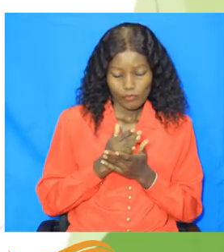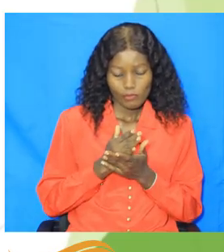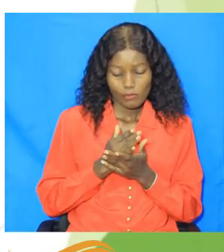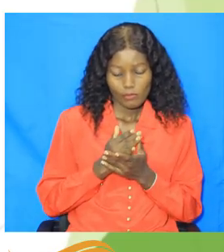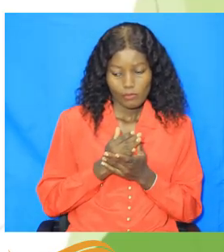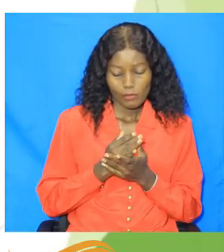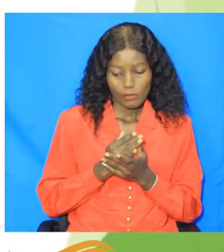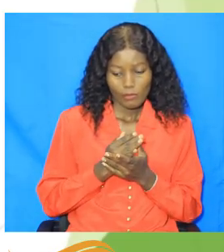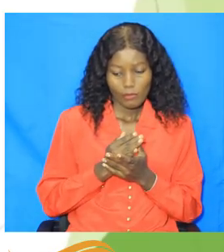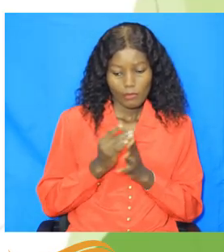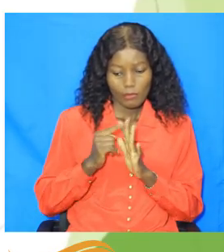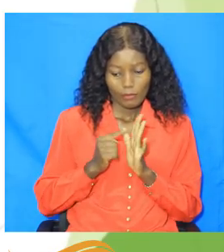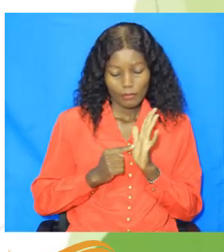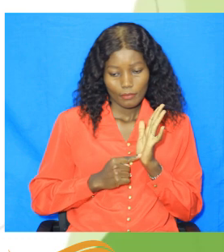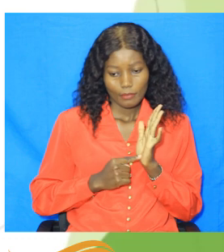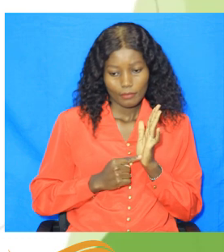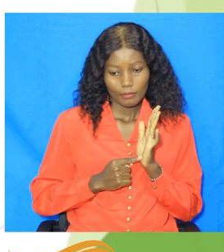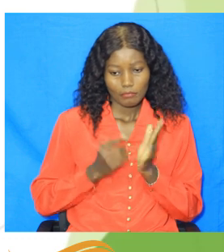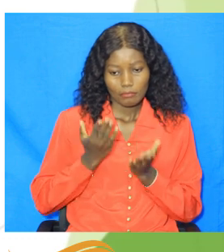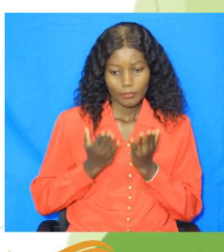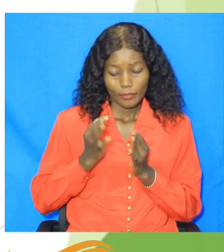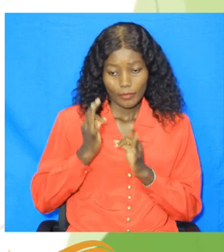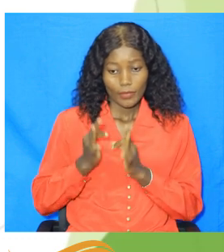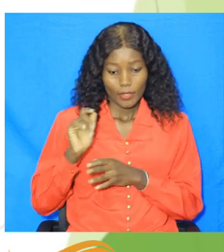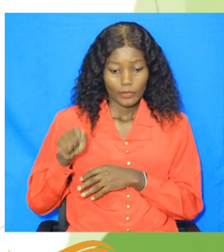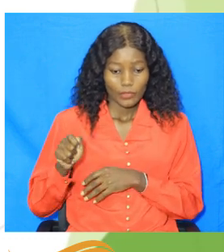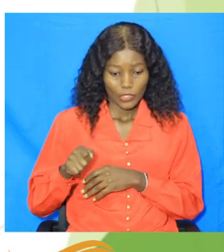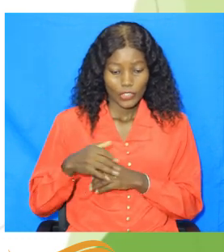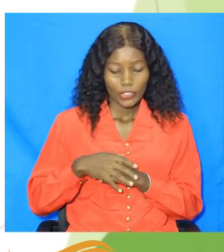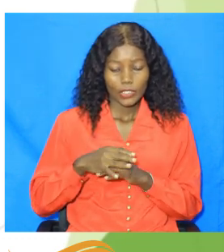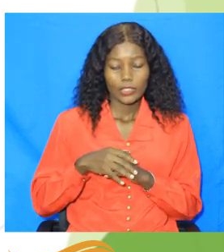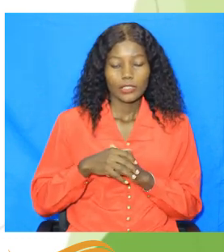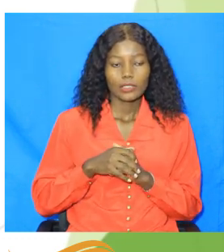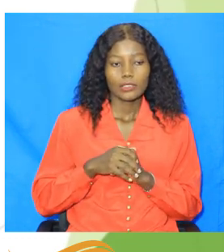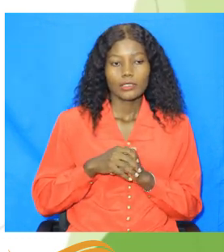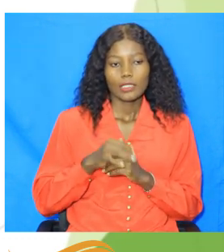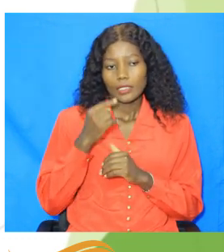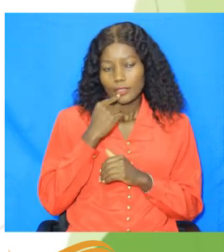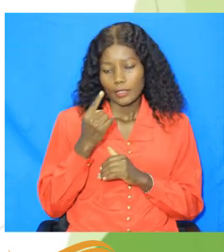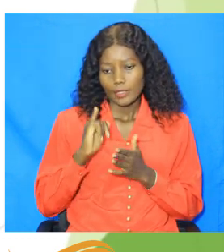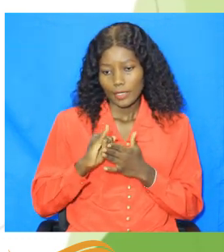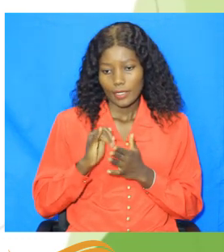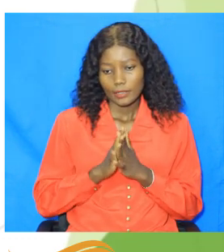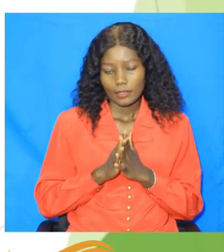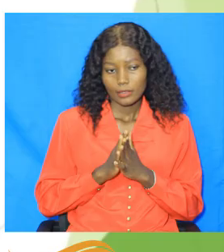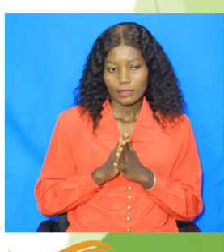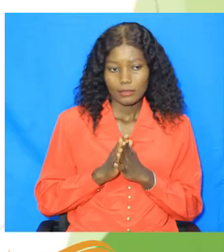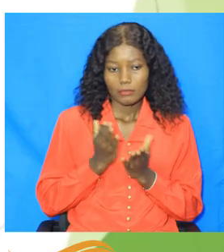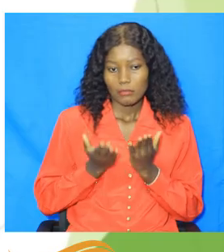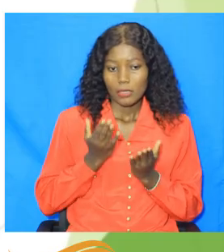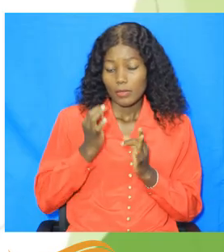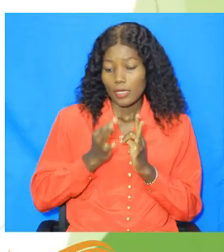point unless judges raise that point. In a three-judge system, unless this does not apply